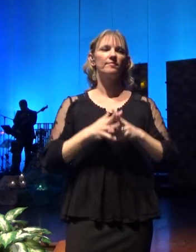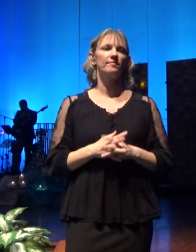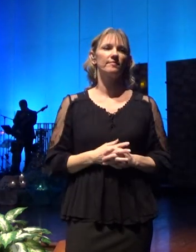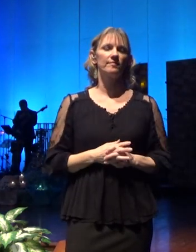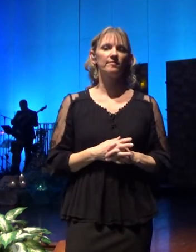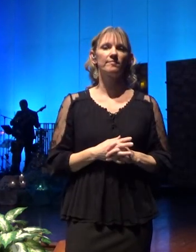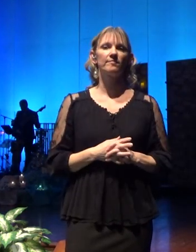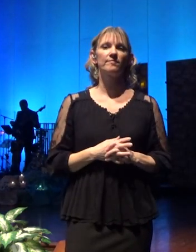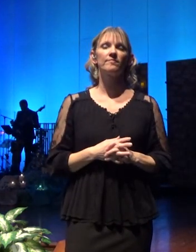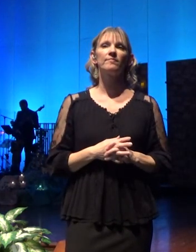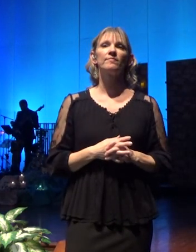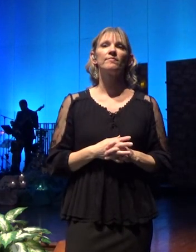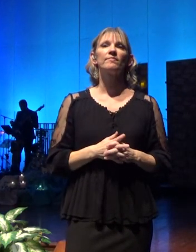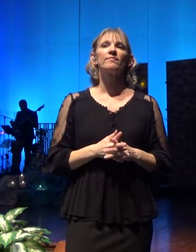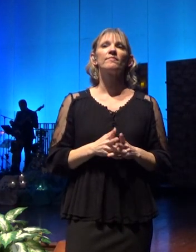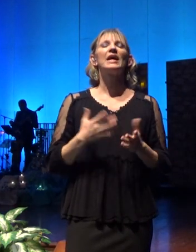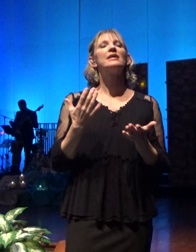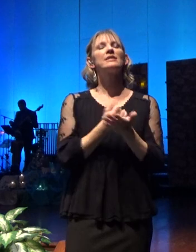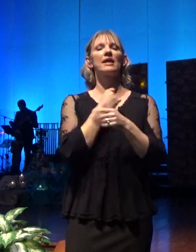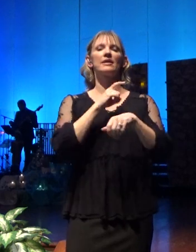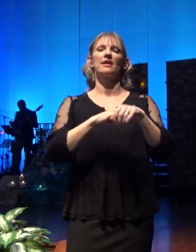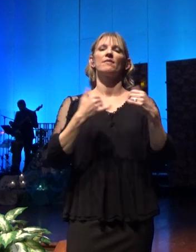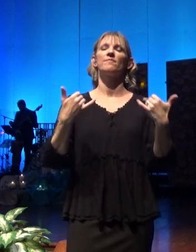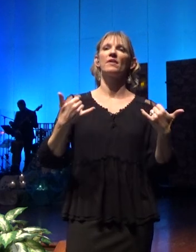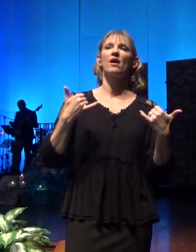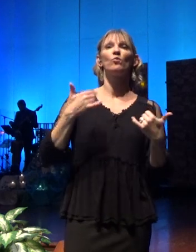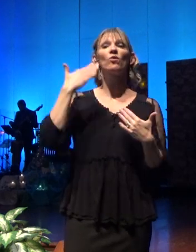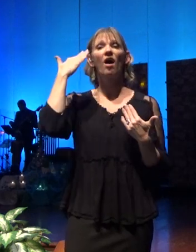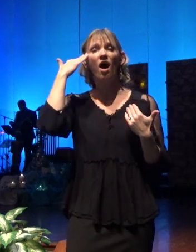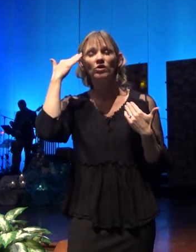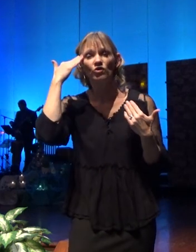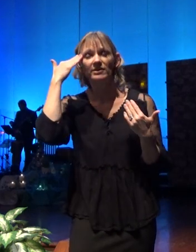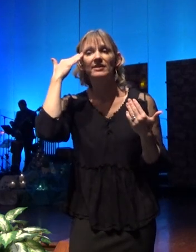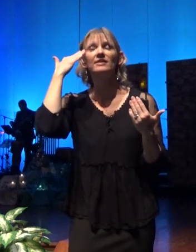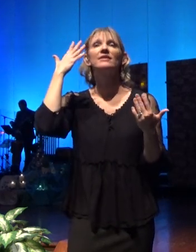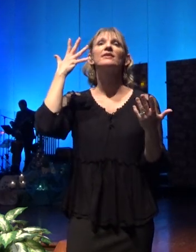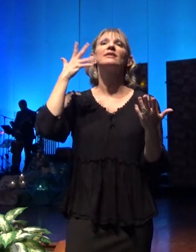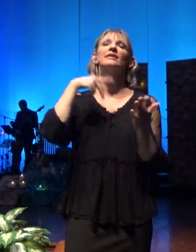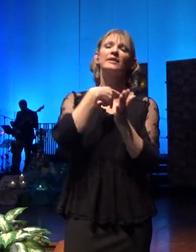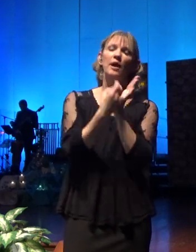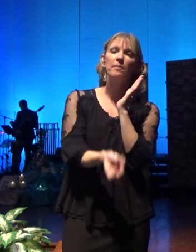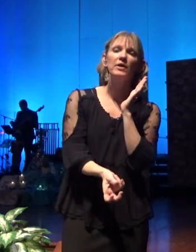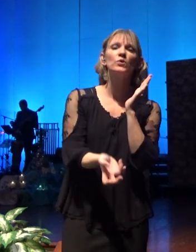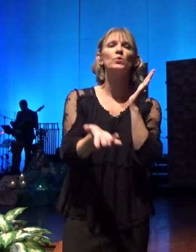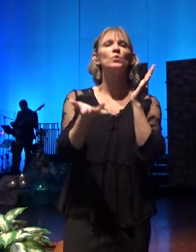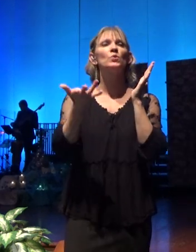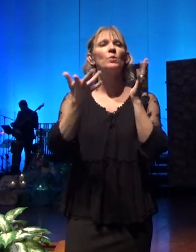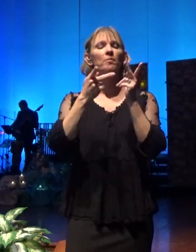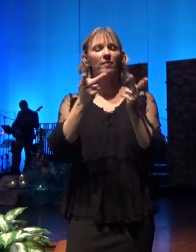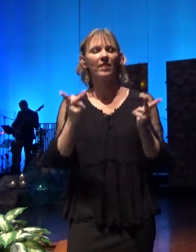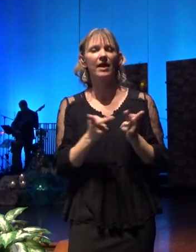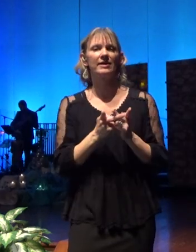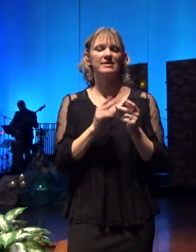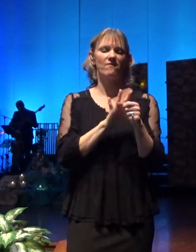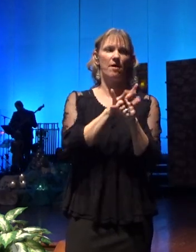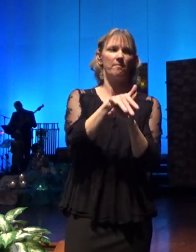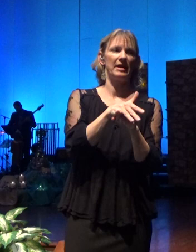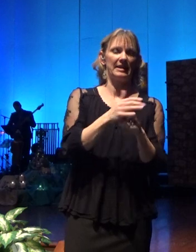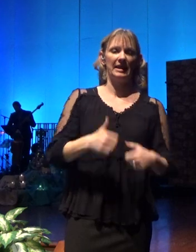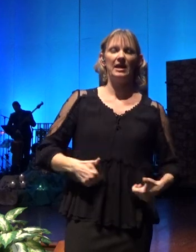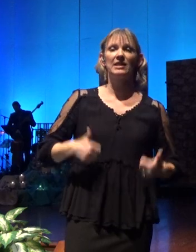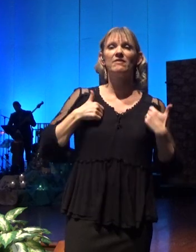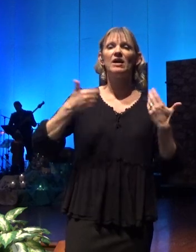And as we take this time now to consciously step into that place of abundant living, I invite us